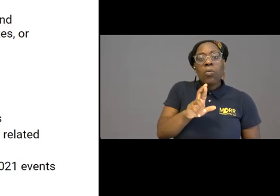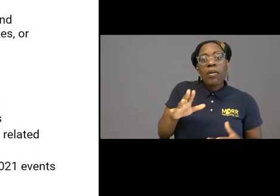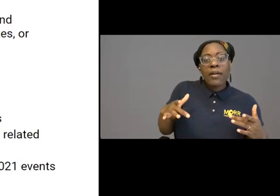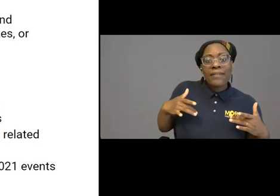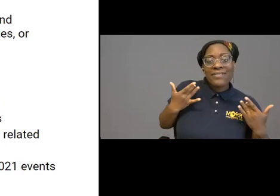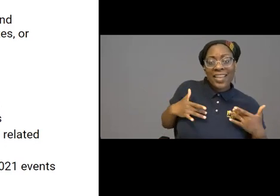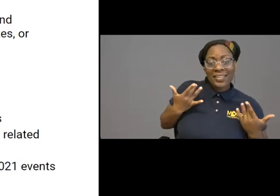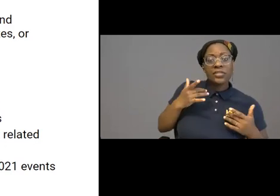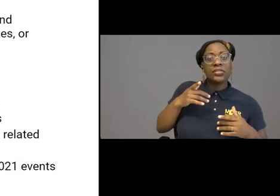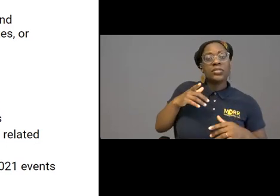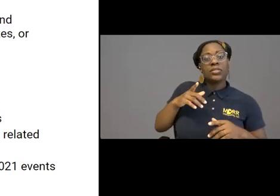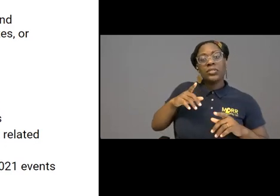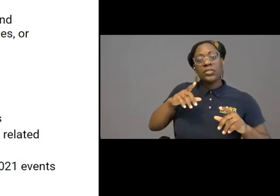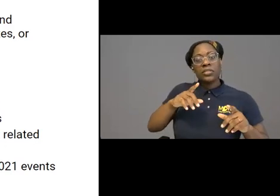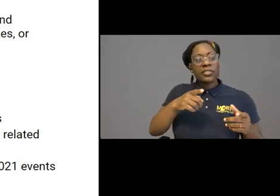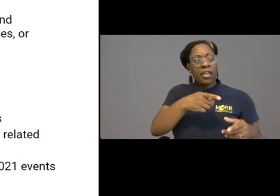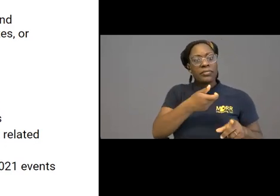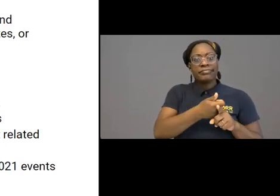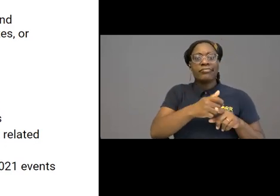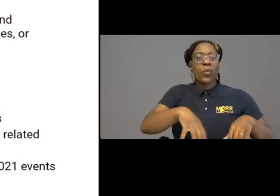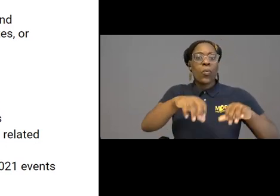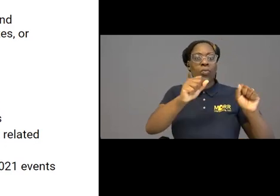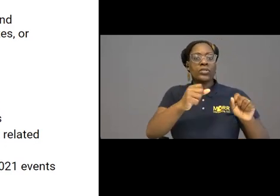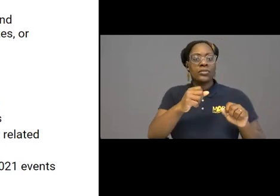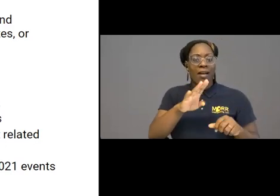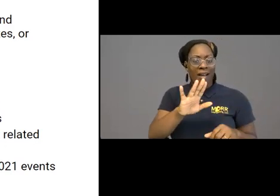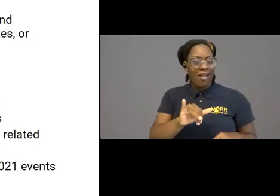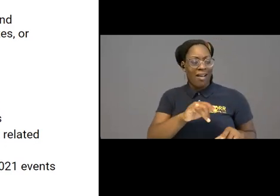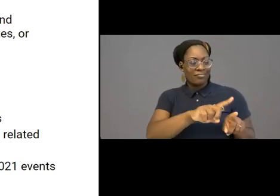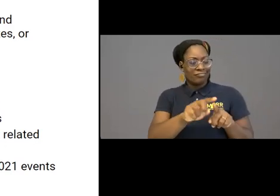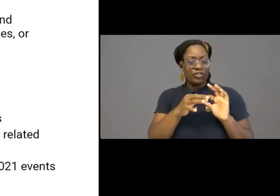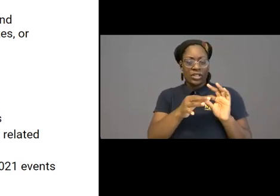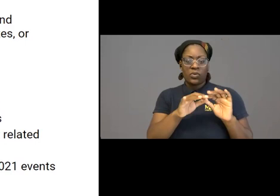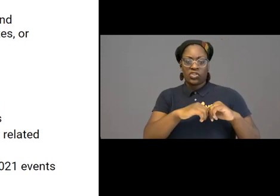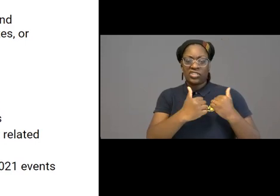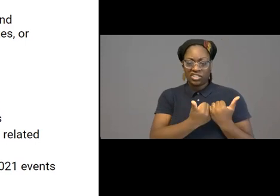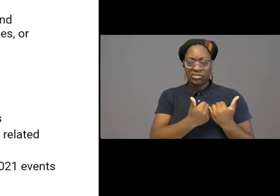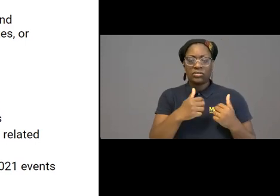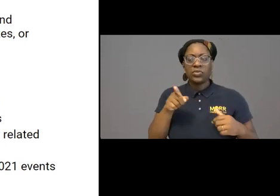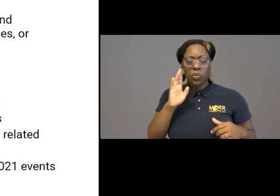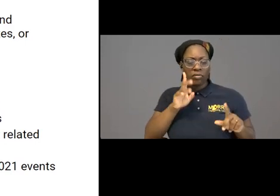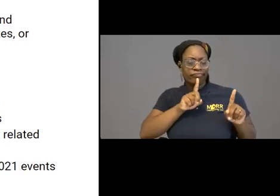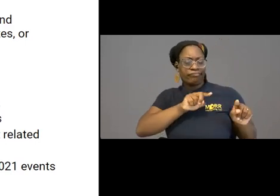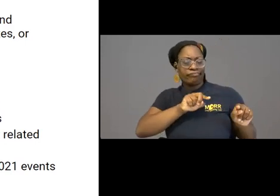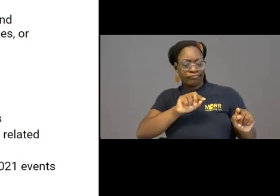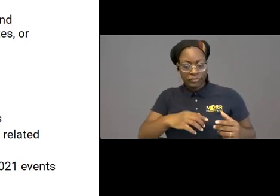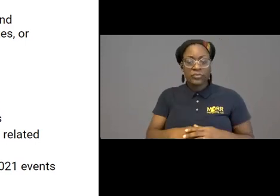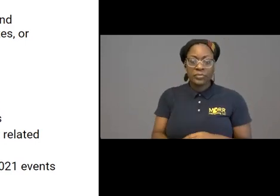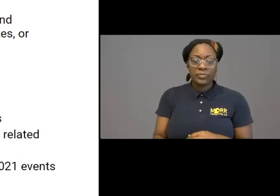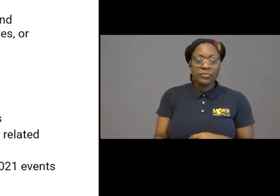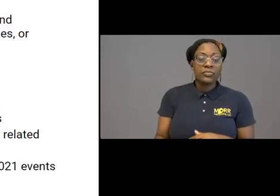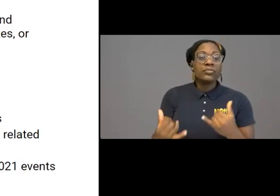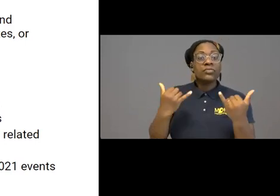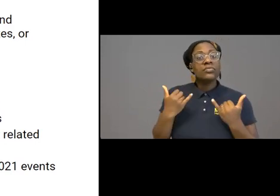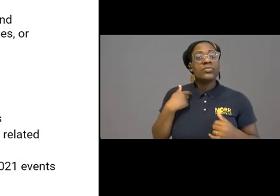how OWCA can support or collaborate with that regional organization. Currently, we're working to determine related associations